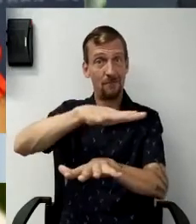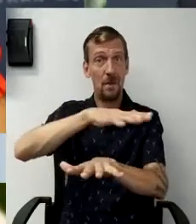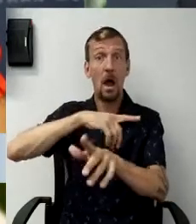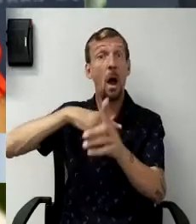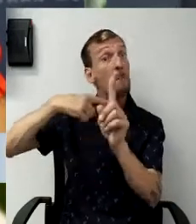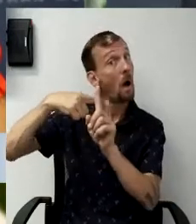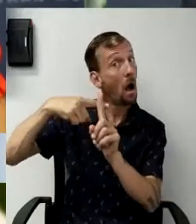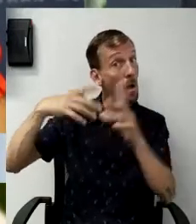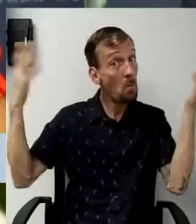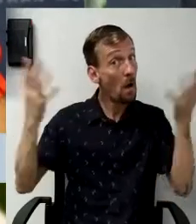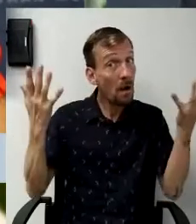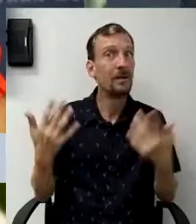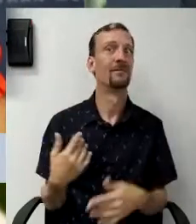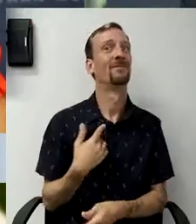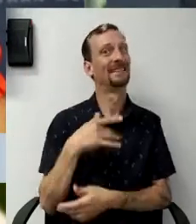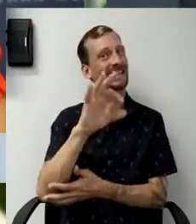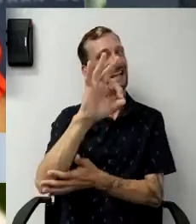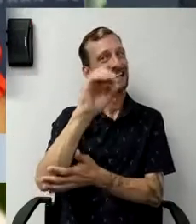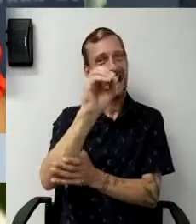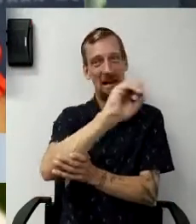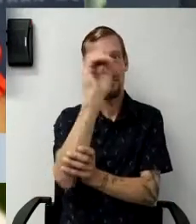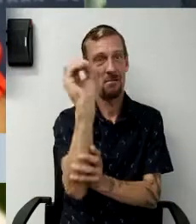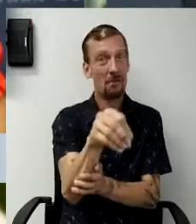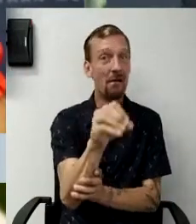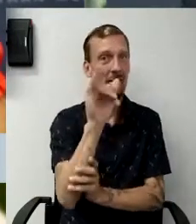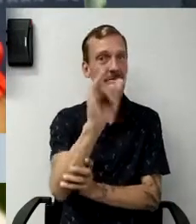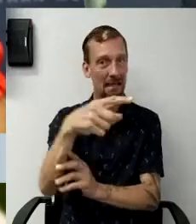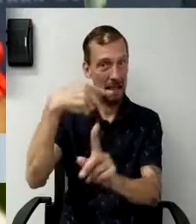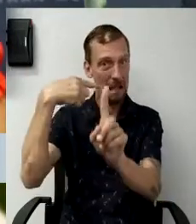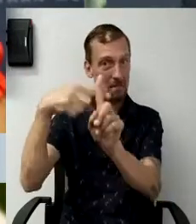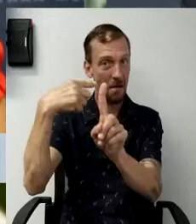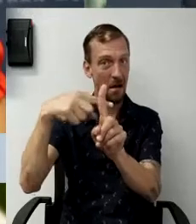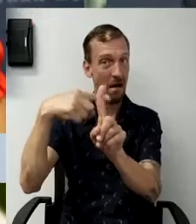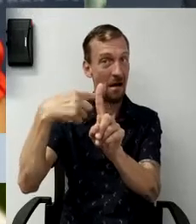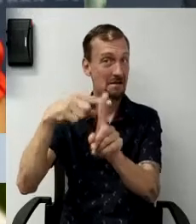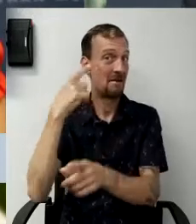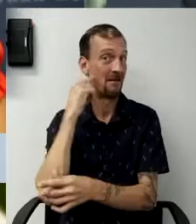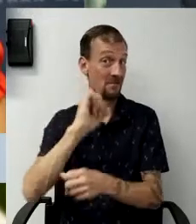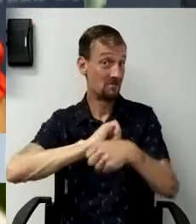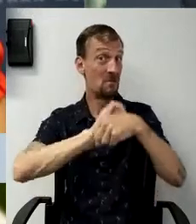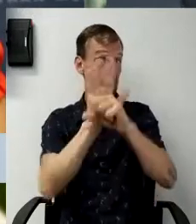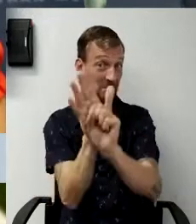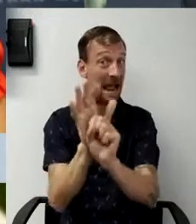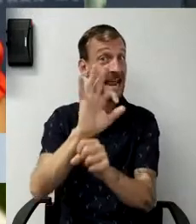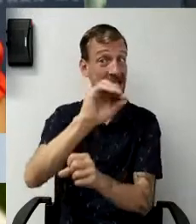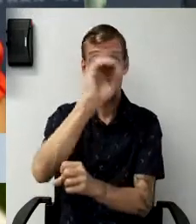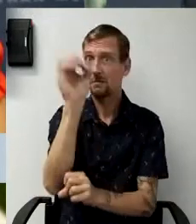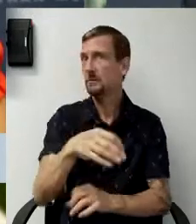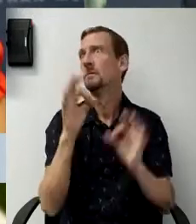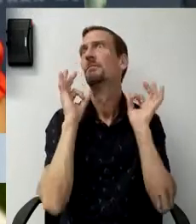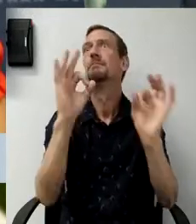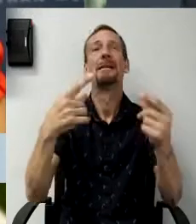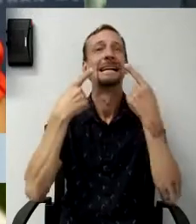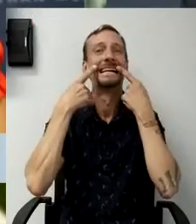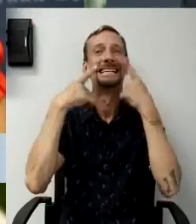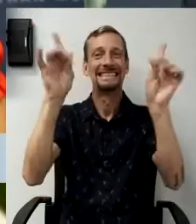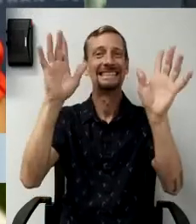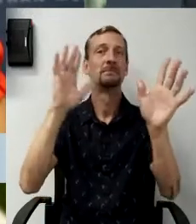side, almost 90% of the people that have tested positive for COVID have fully recovered.